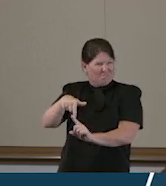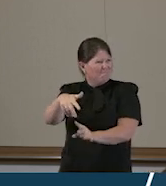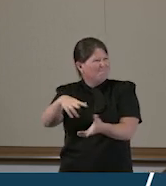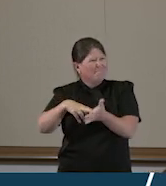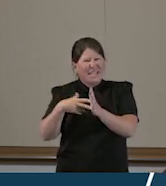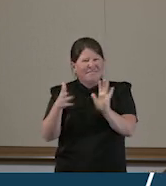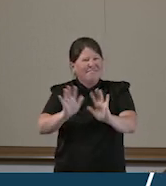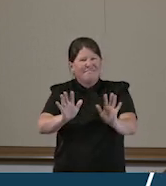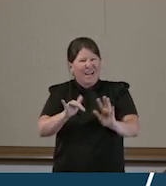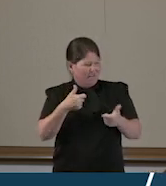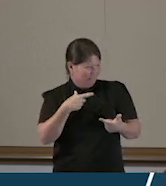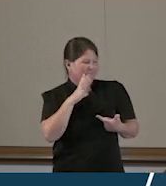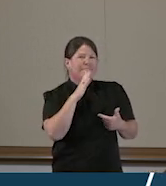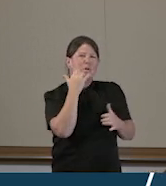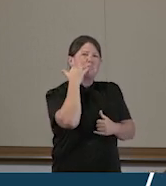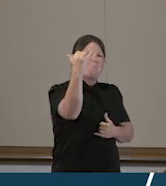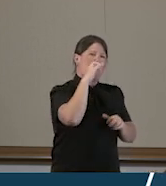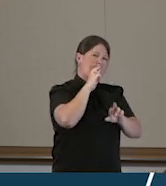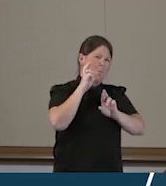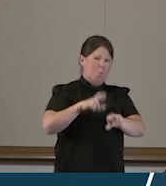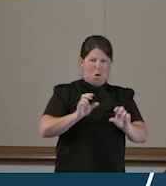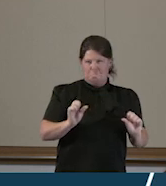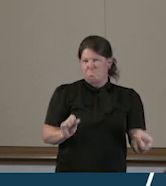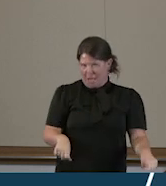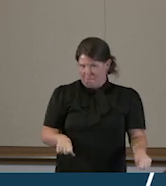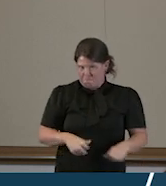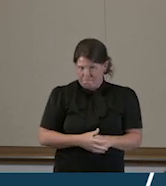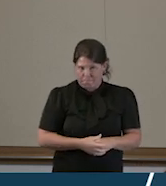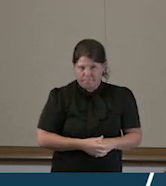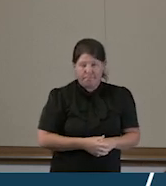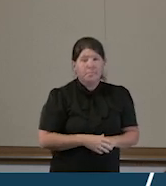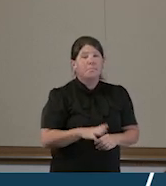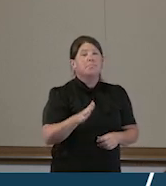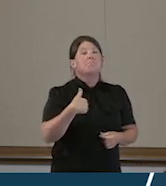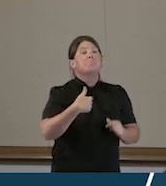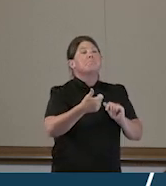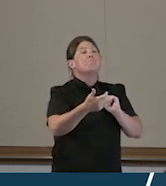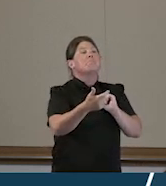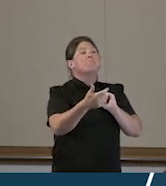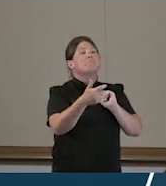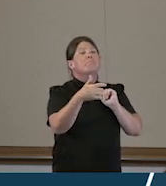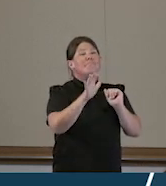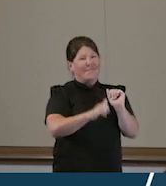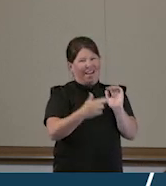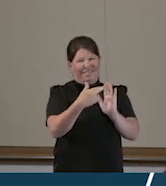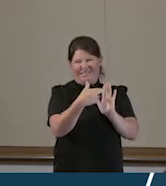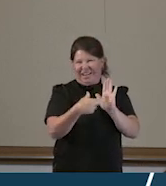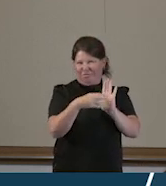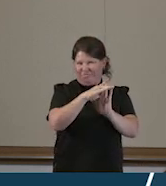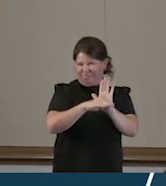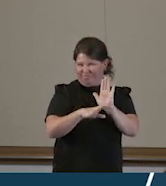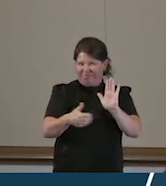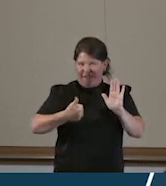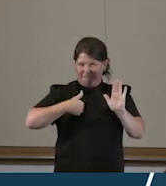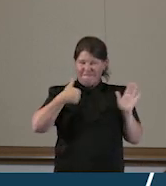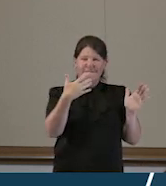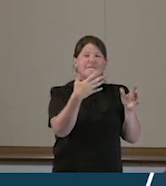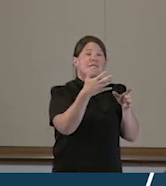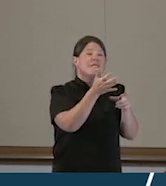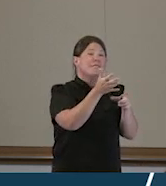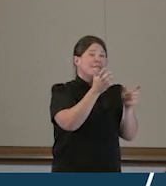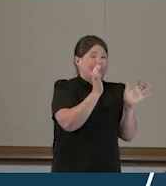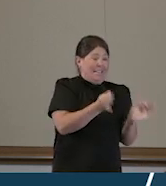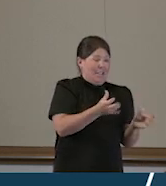So, protections for the decision maker. Legally speaking, statute-wise, there are protections for the decision maker